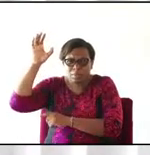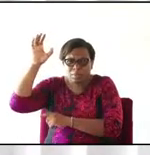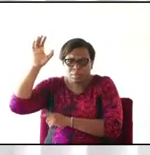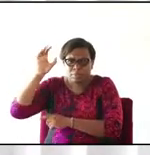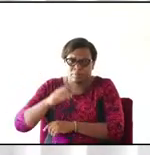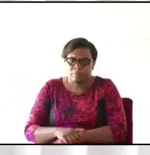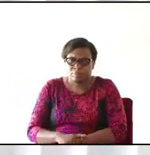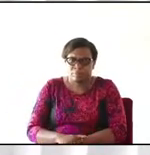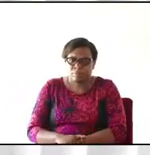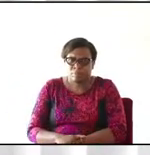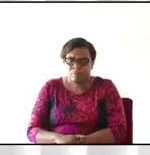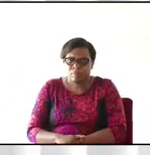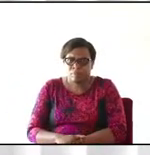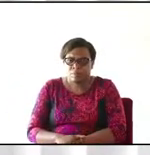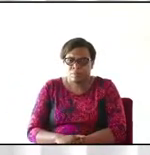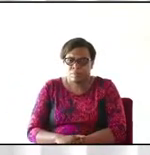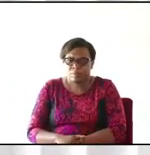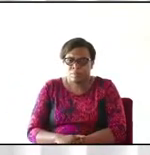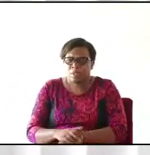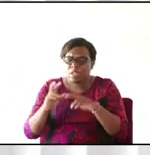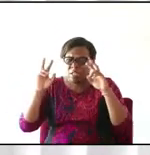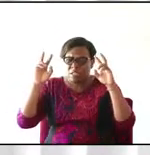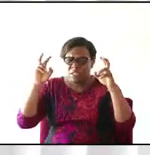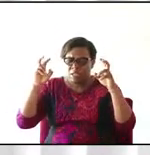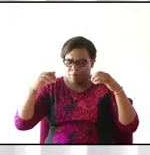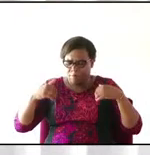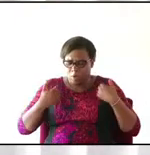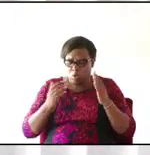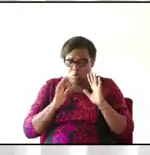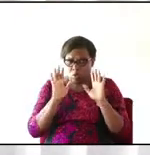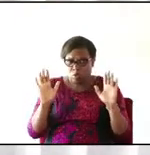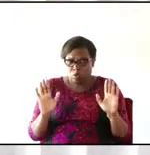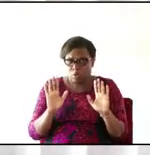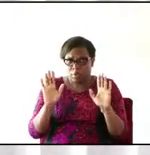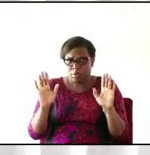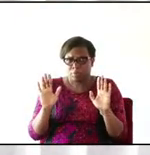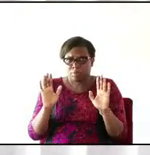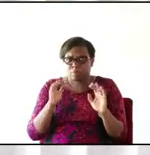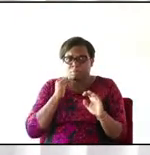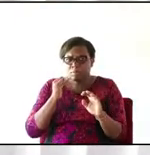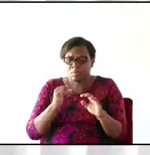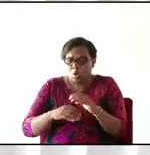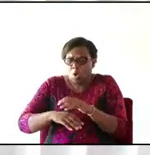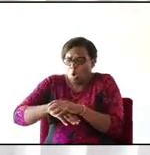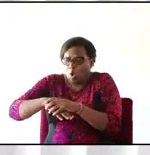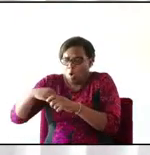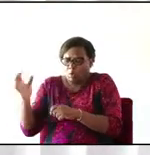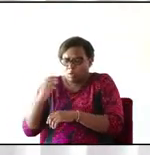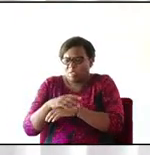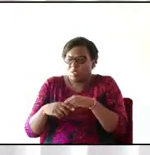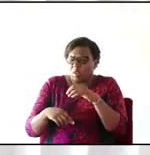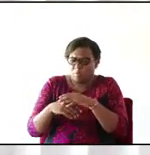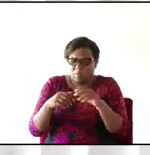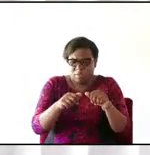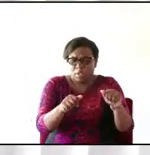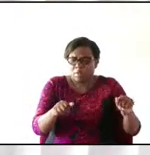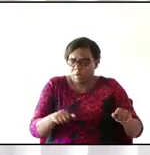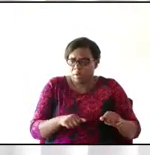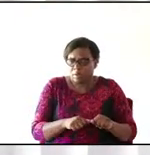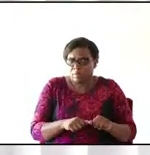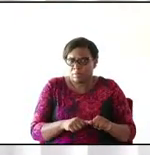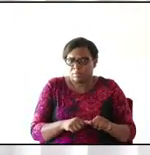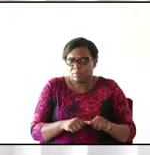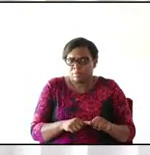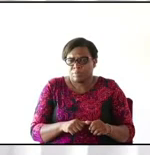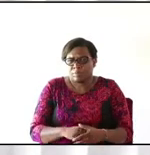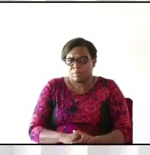The overall theme of your Youth Sunday is get out of your comfort zone.